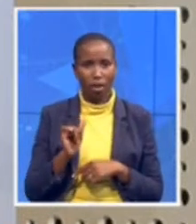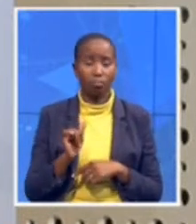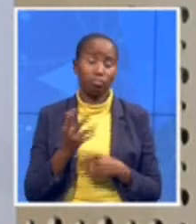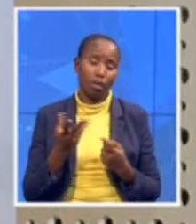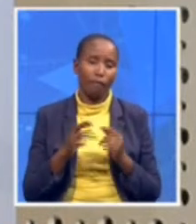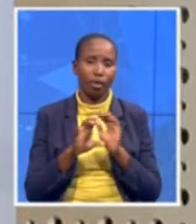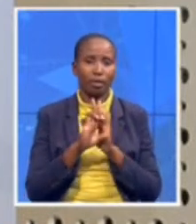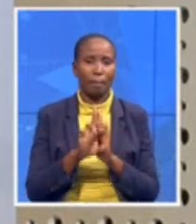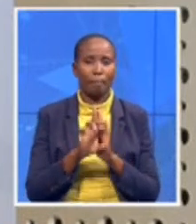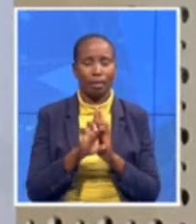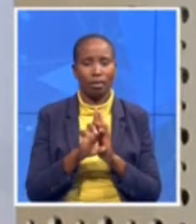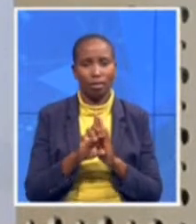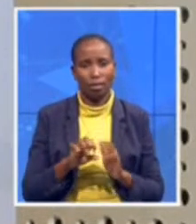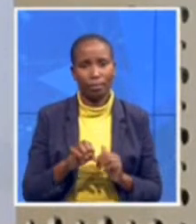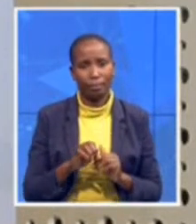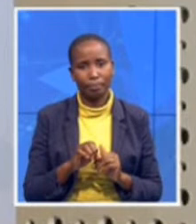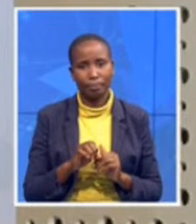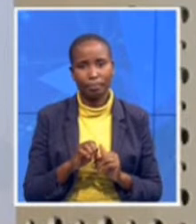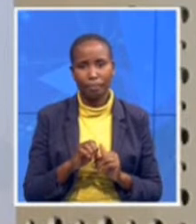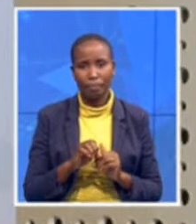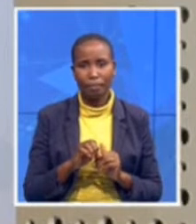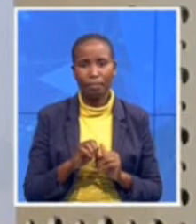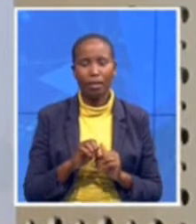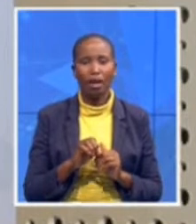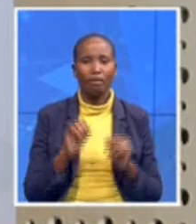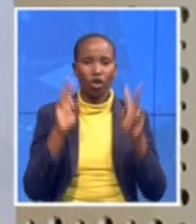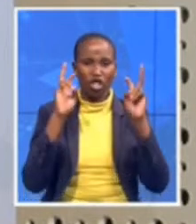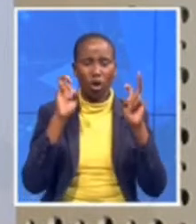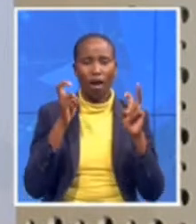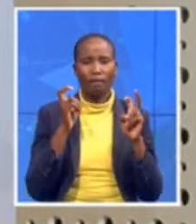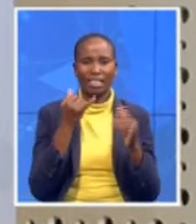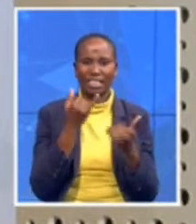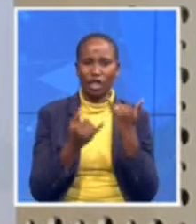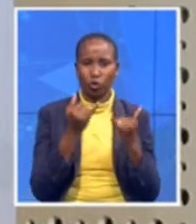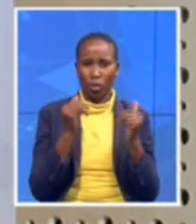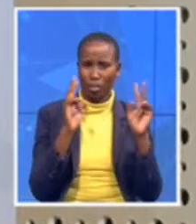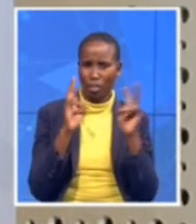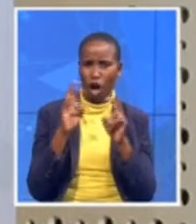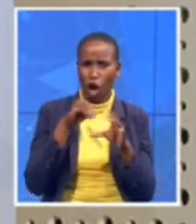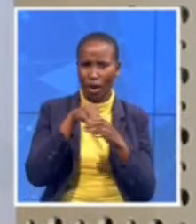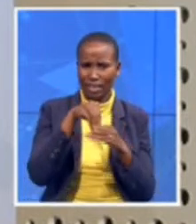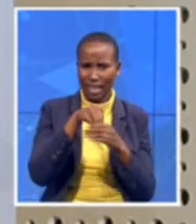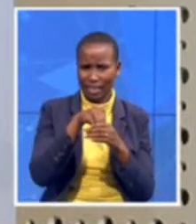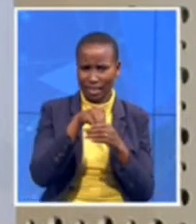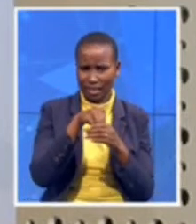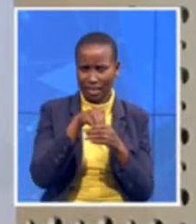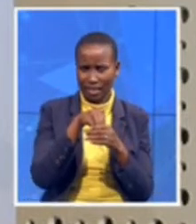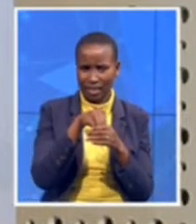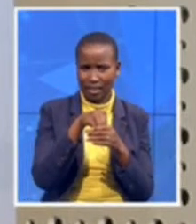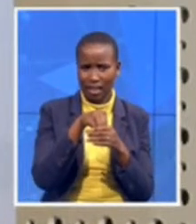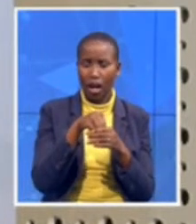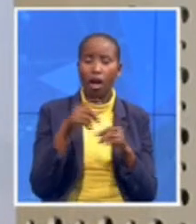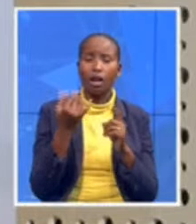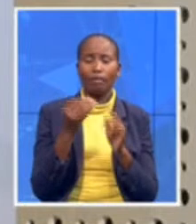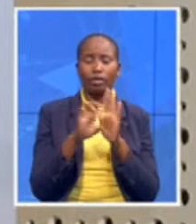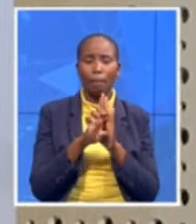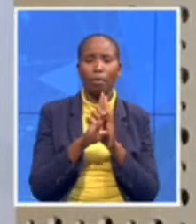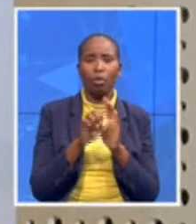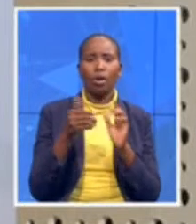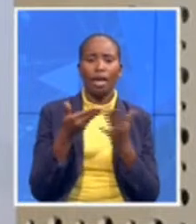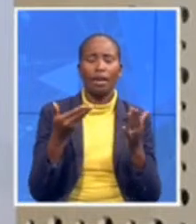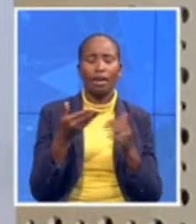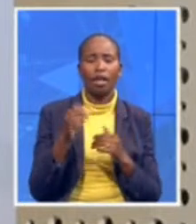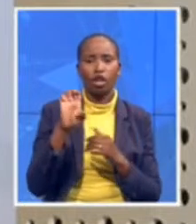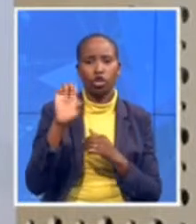sexualized content. A content distributor in Europe, for an example, selling a film or